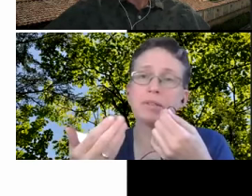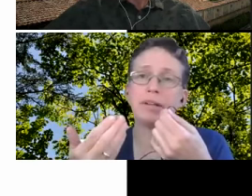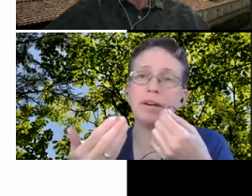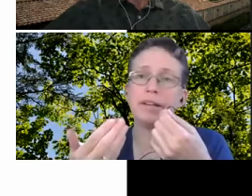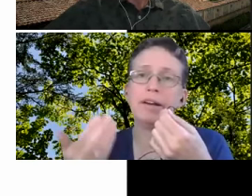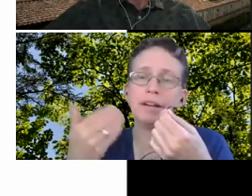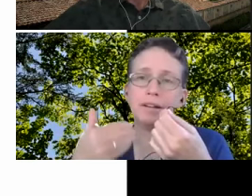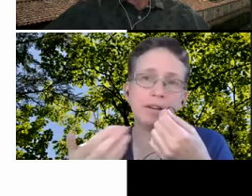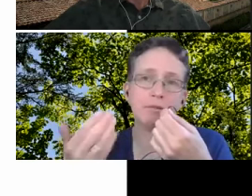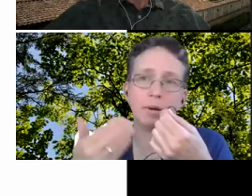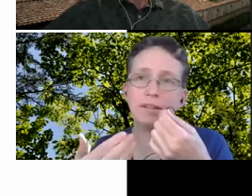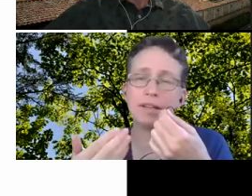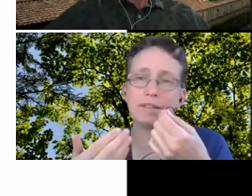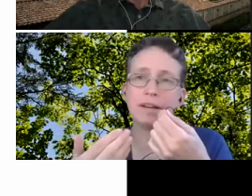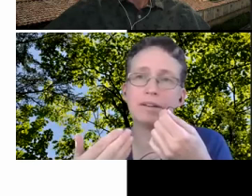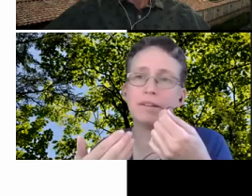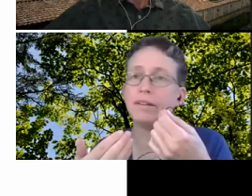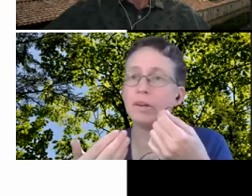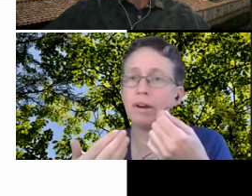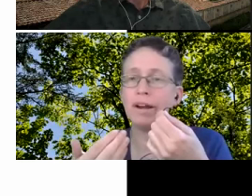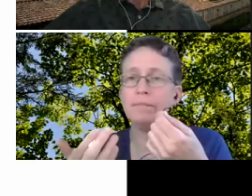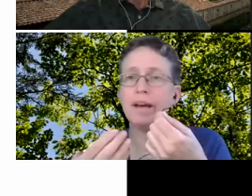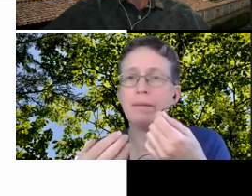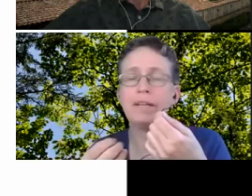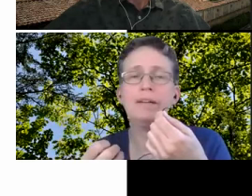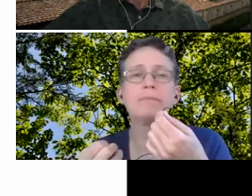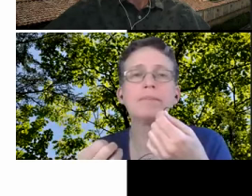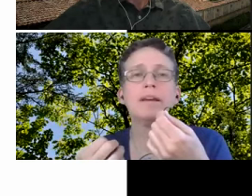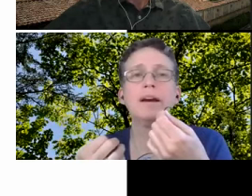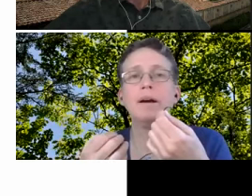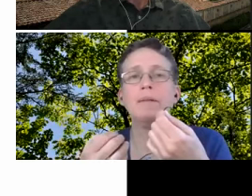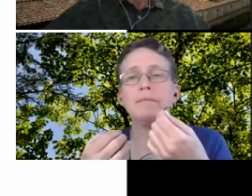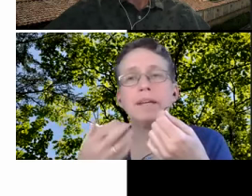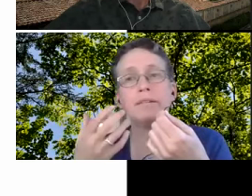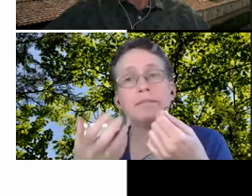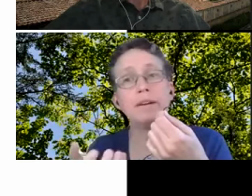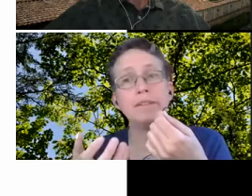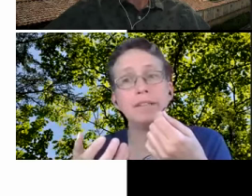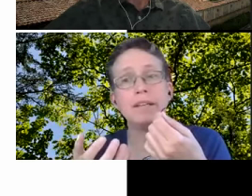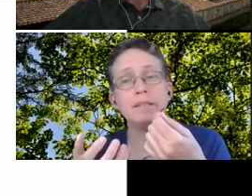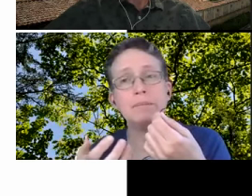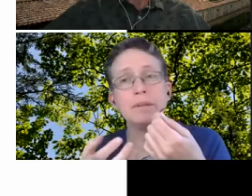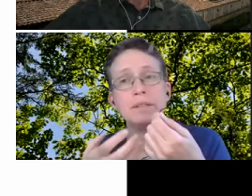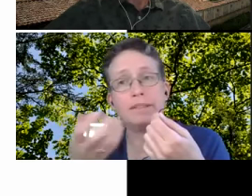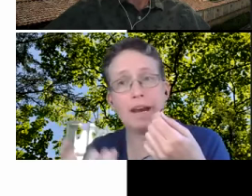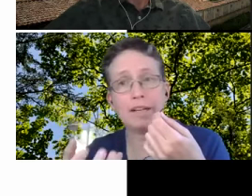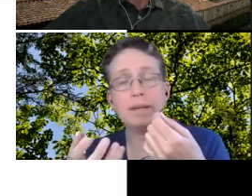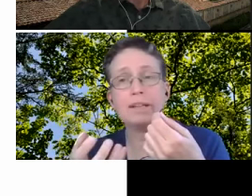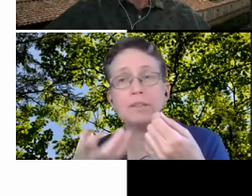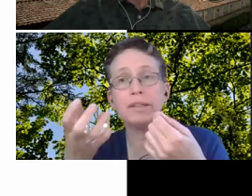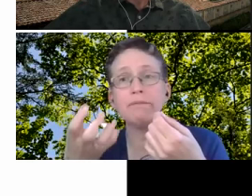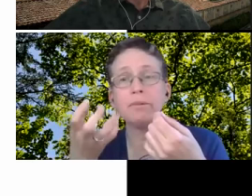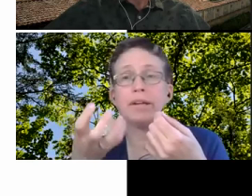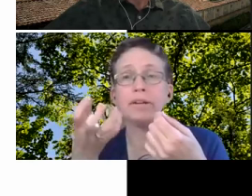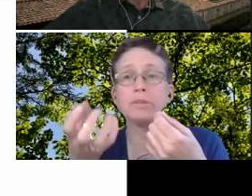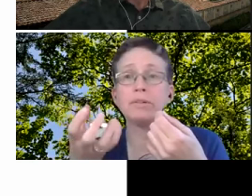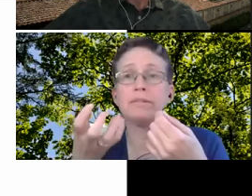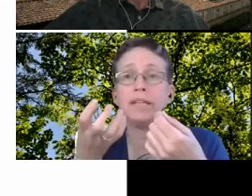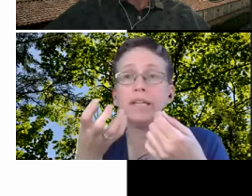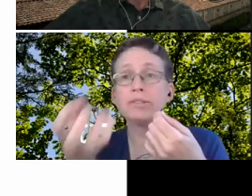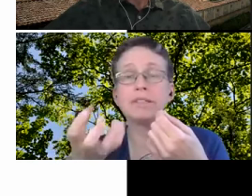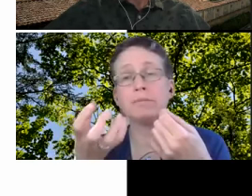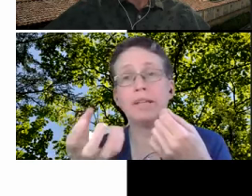what's going on there and avoid things like crime happening. It facilitates people's attachment, and so therefore their sort